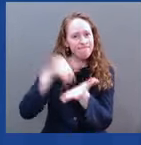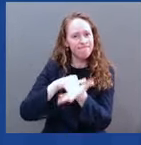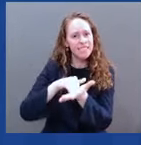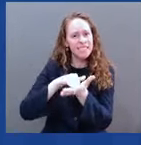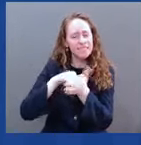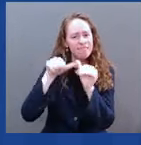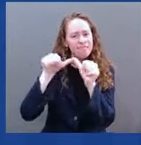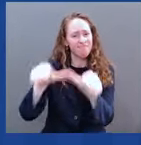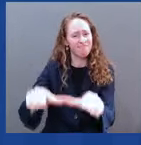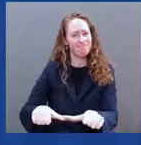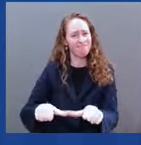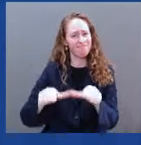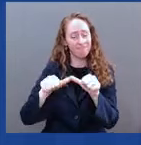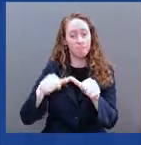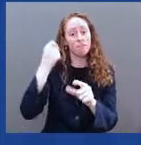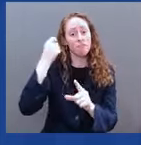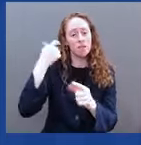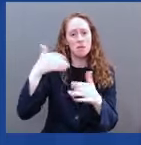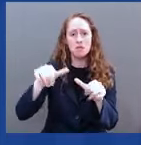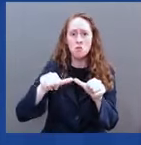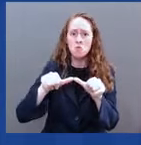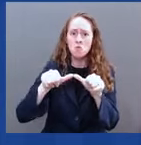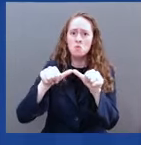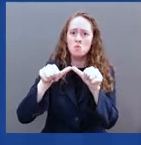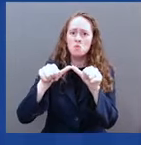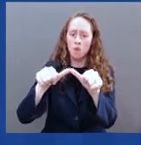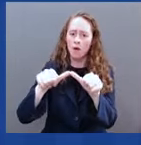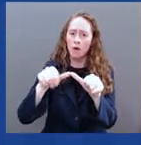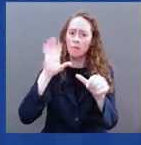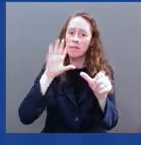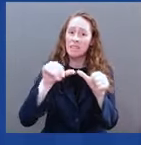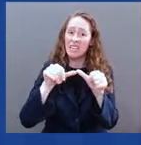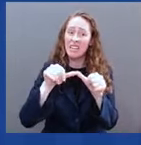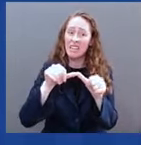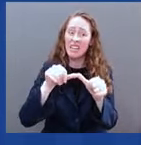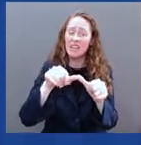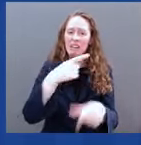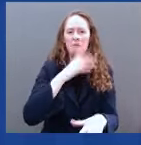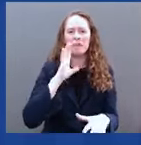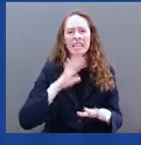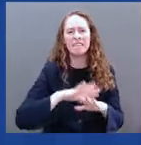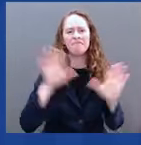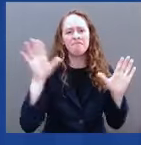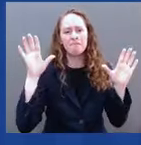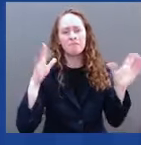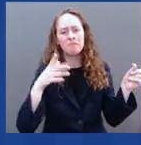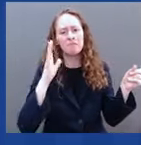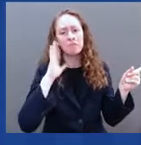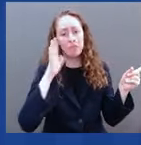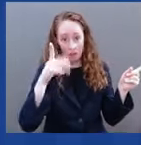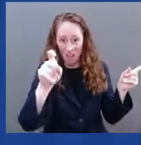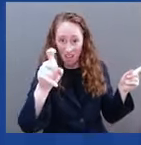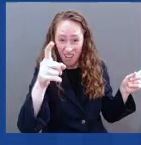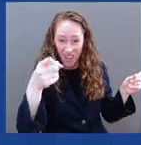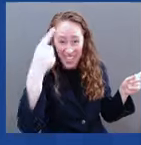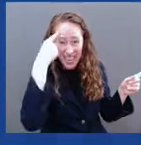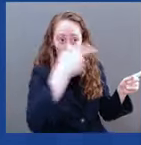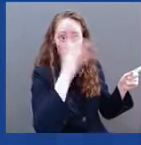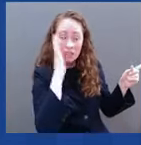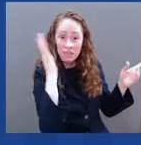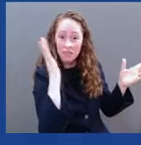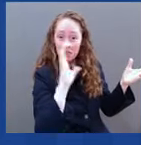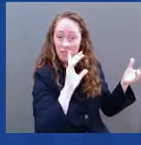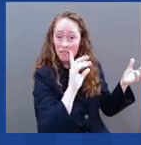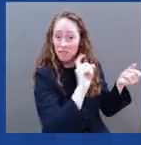what will stop him. You believe the actions today will have an impact on making Russia change course in Ukraine? That's not what I said. You're playing a game